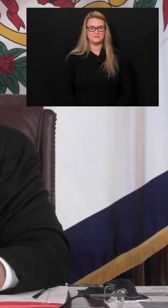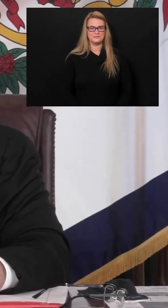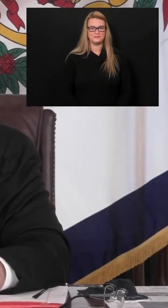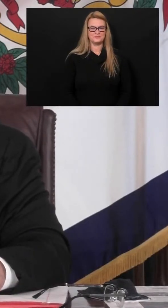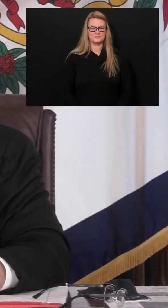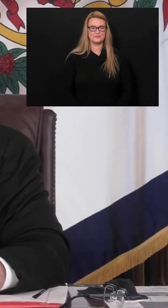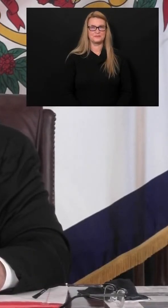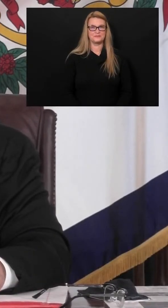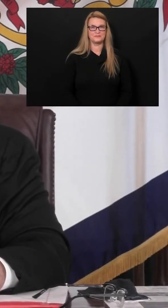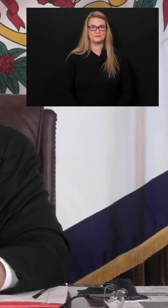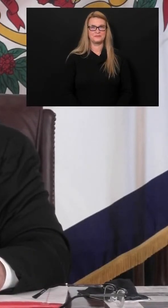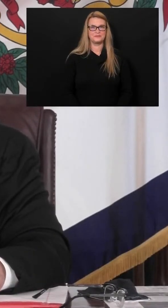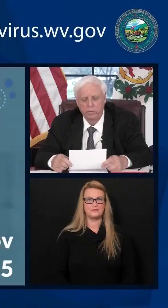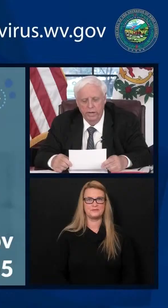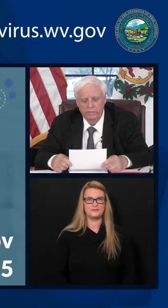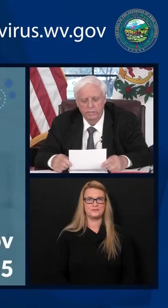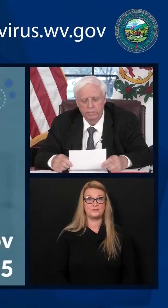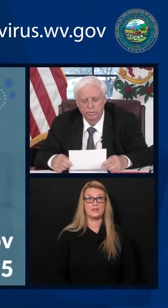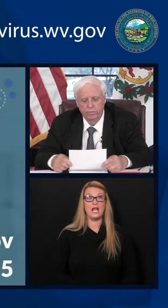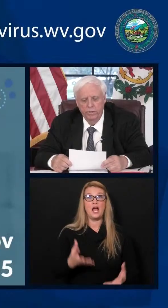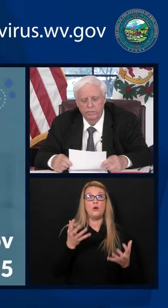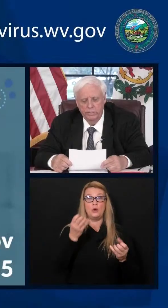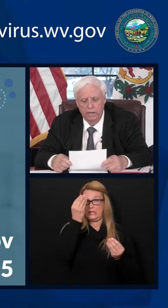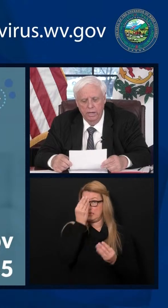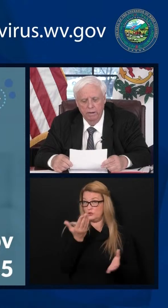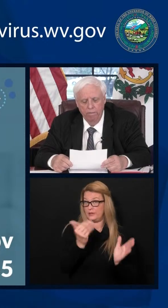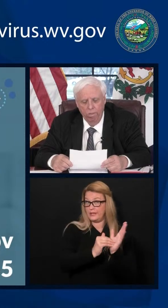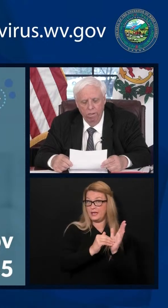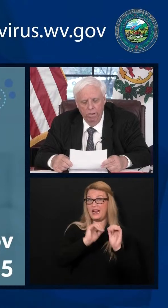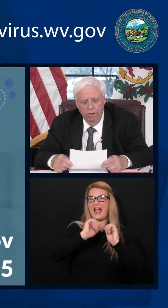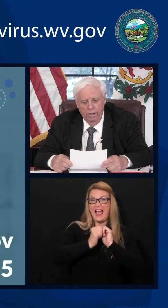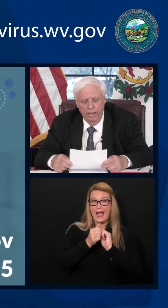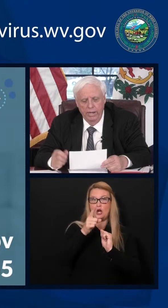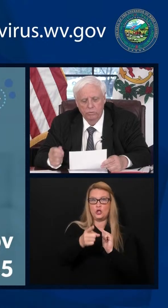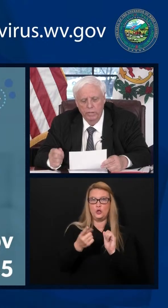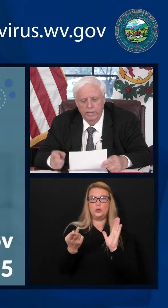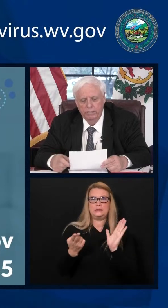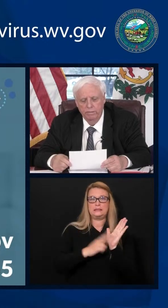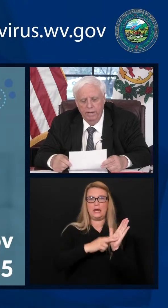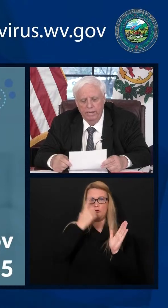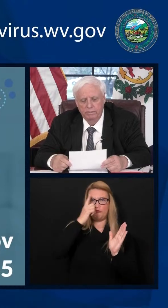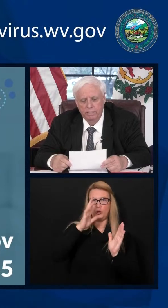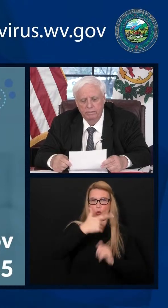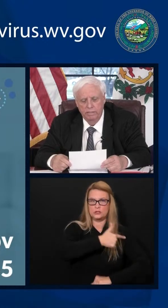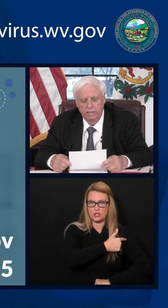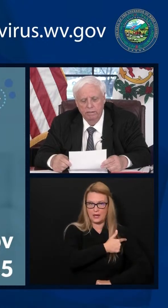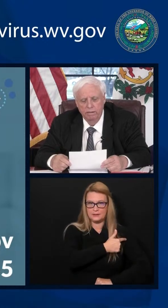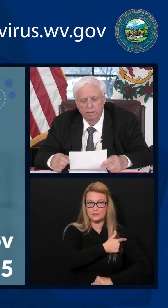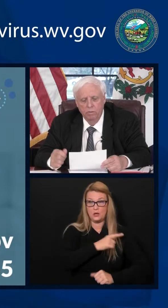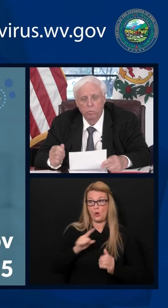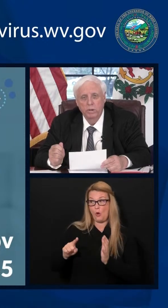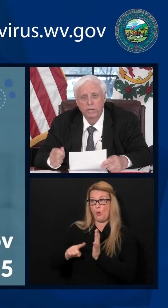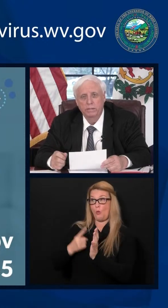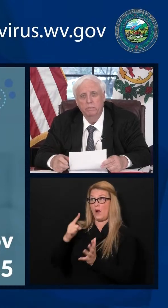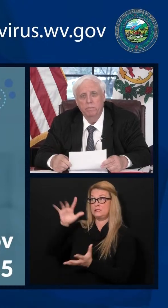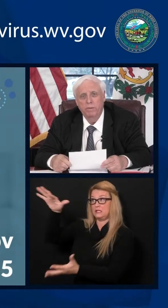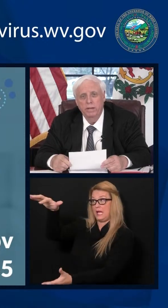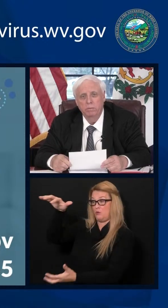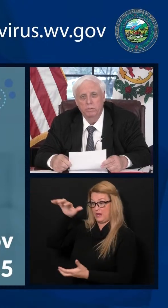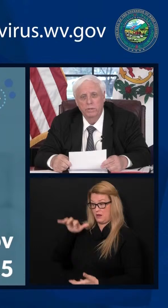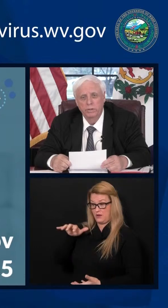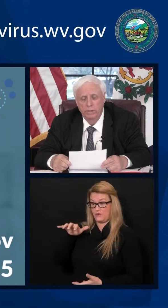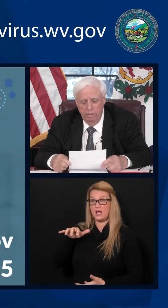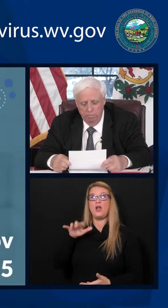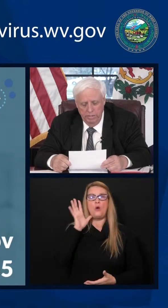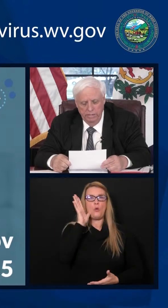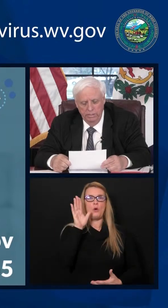let me go back to how you can pre-register for your shot. And as we get the vaccines in, we'll get them available